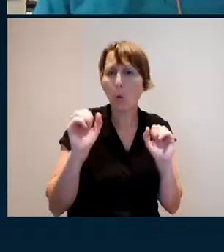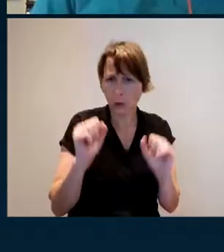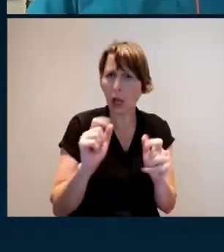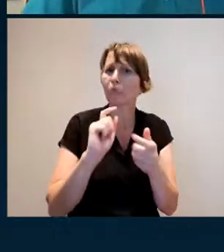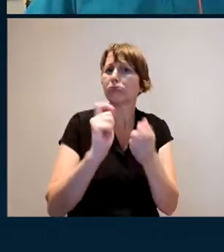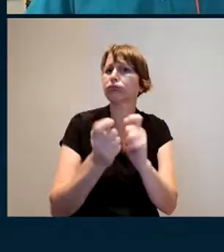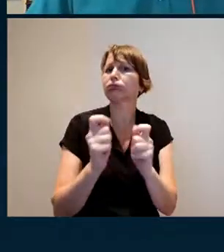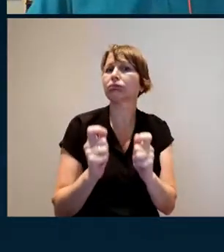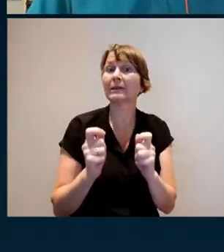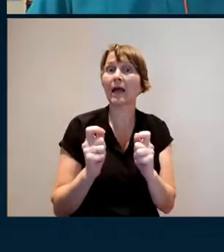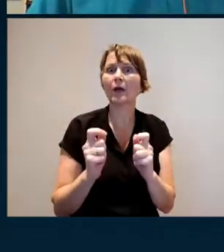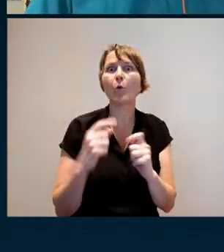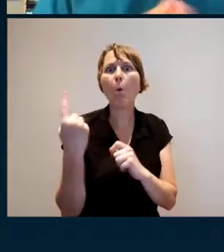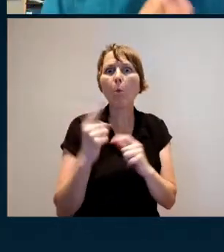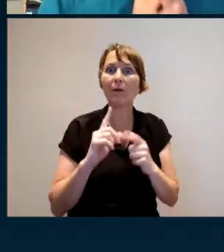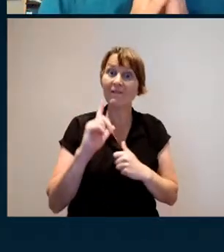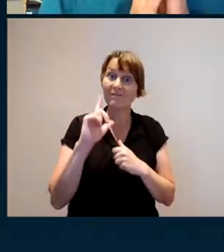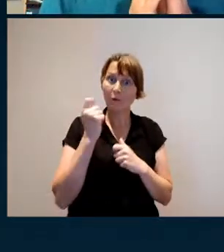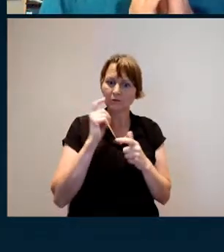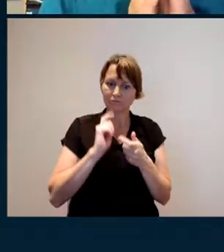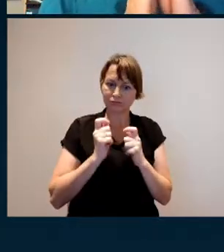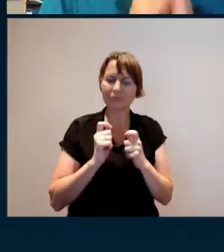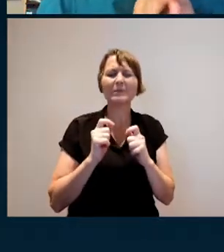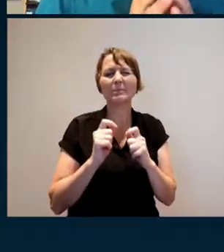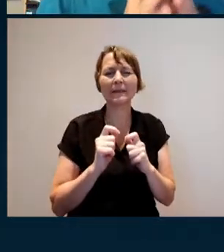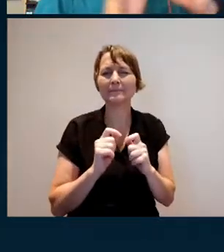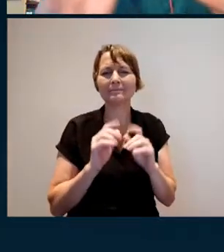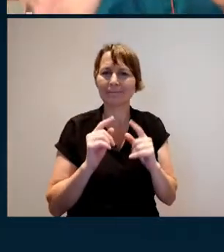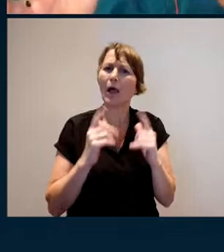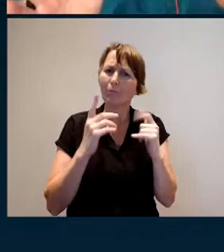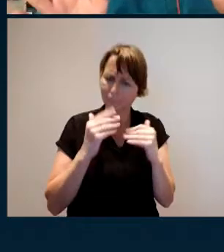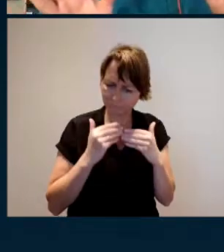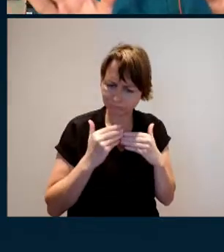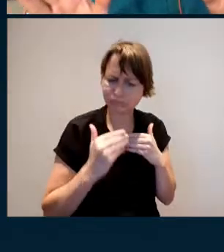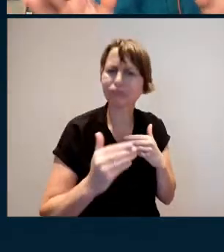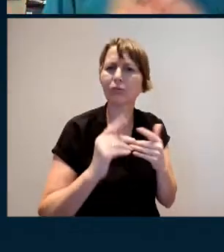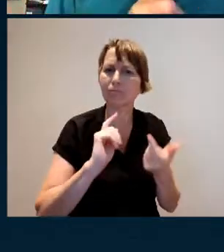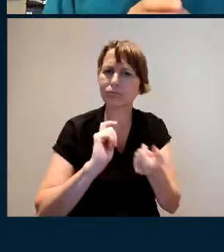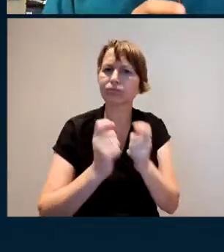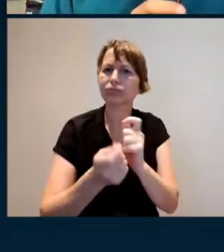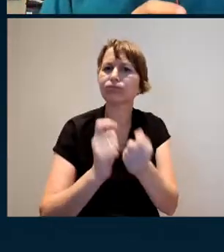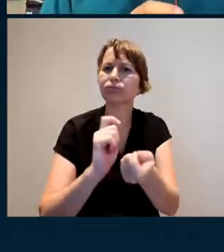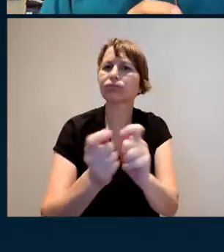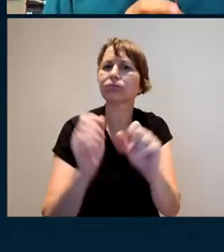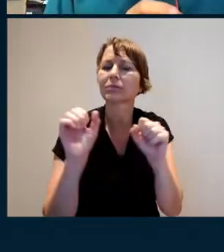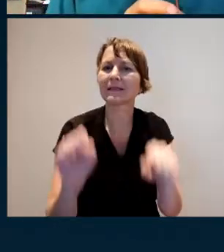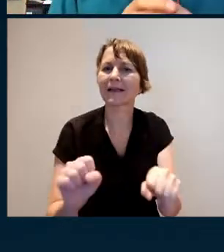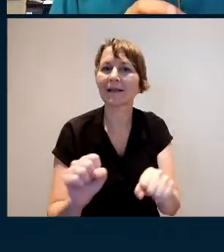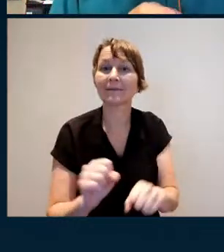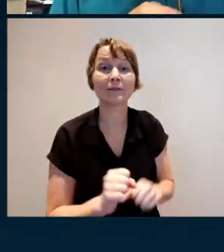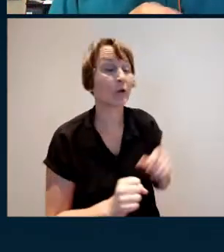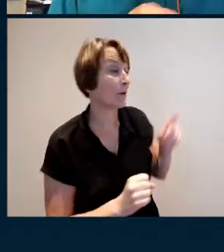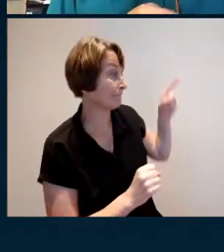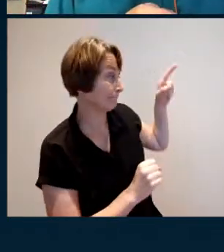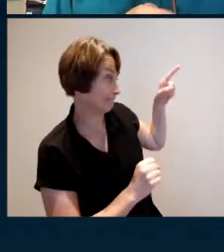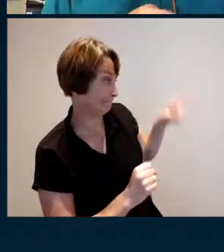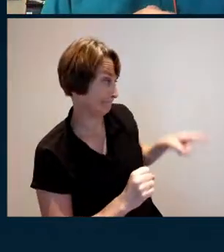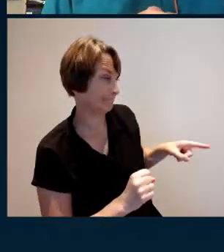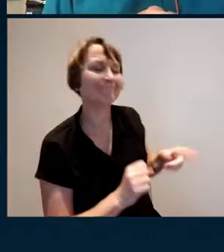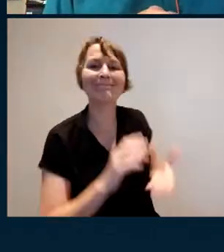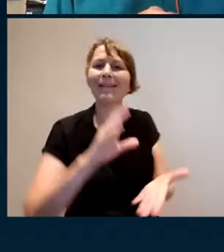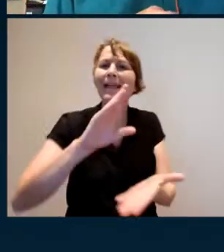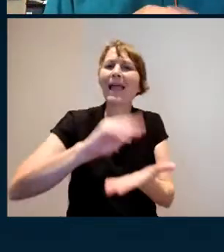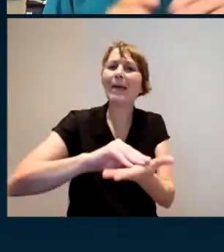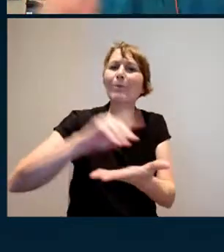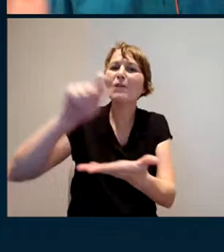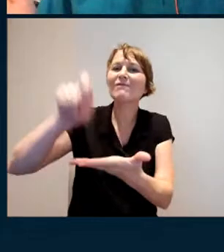So let's look a little bit more at that. I'm going to be building up to a voting application. And this is an example of,